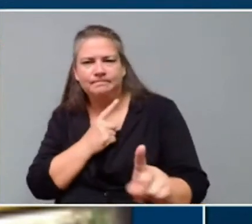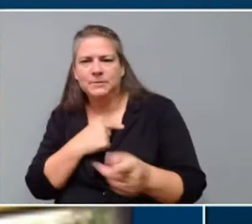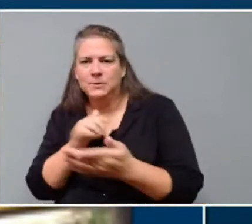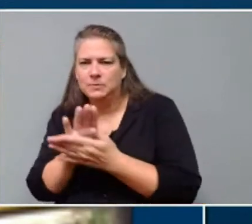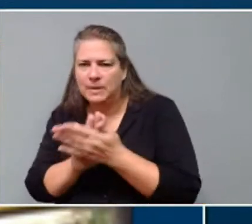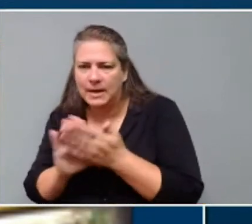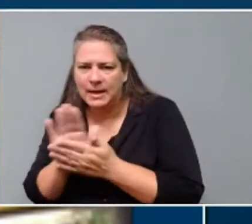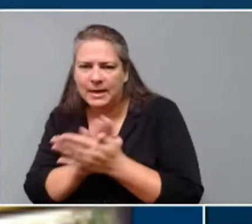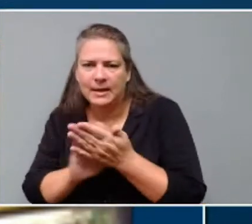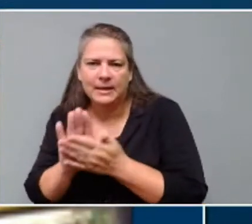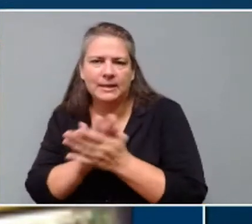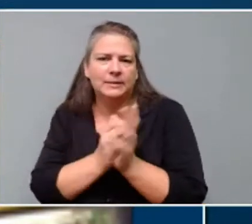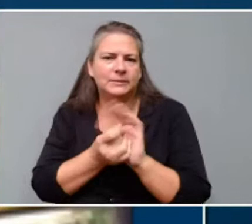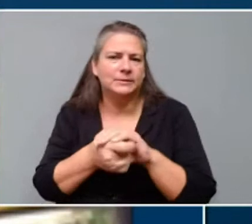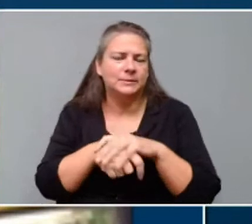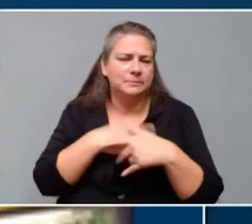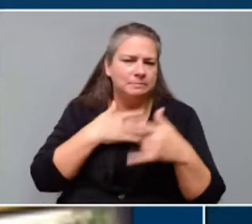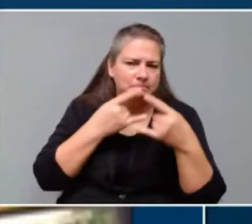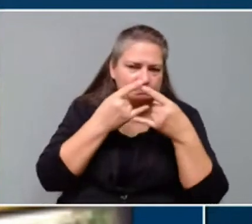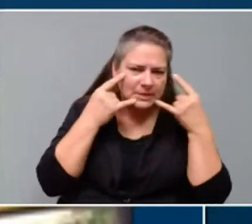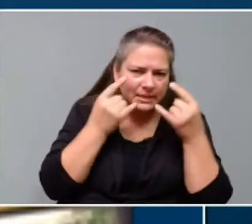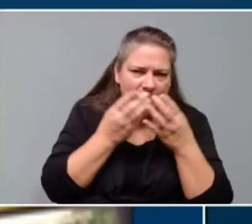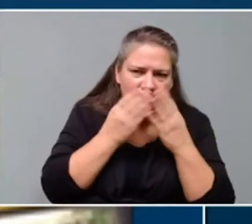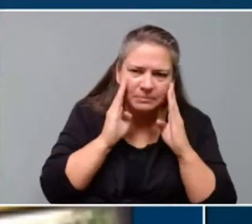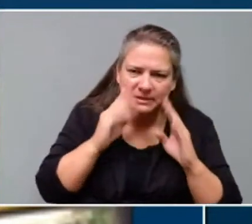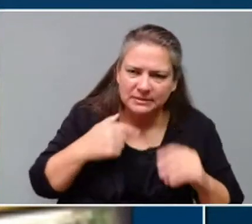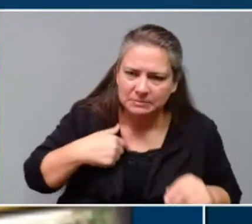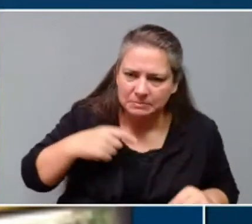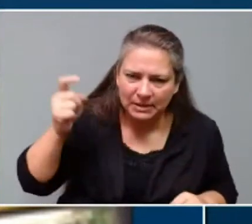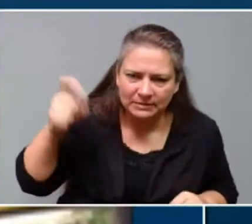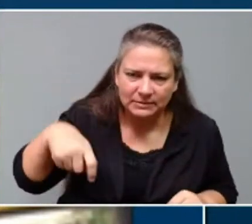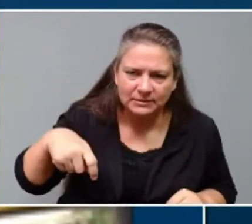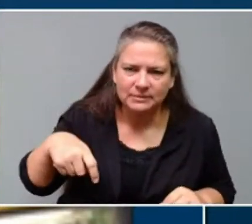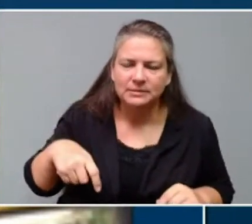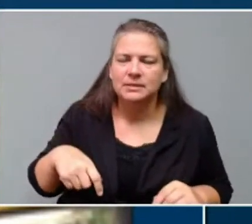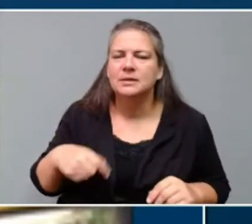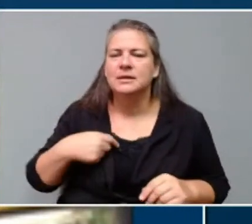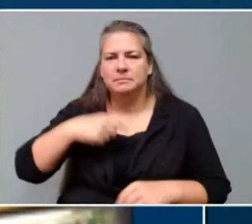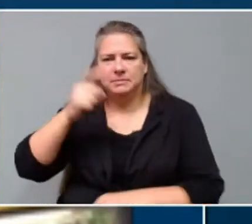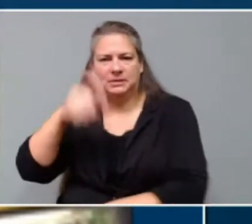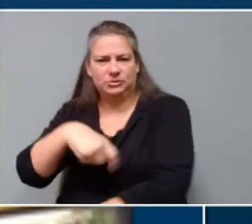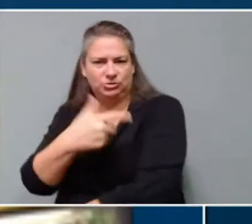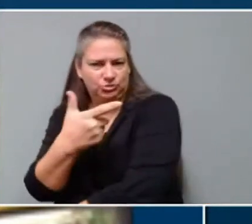socially distance, and ultimately get the vaccine when it became available.